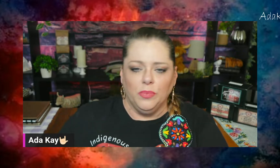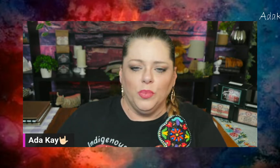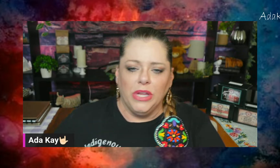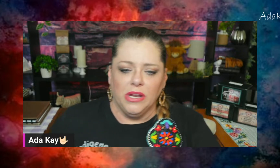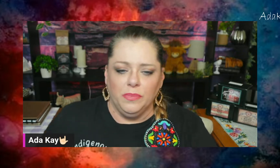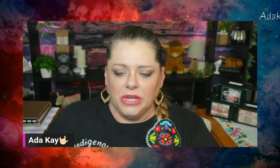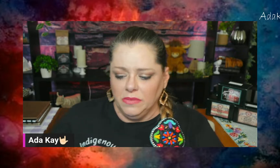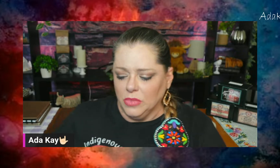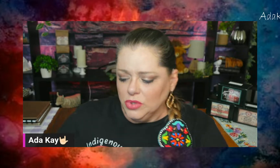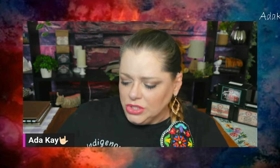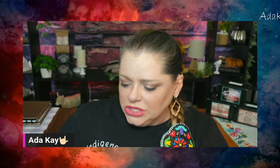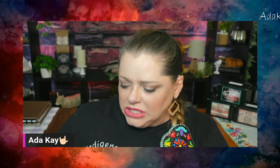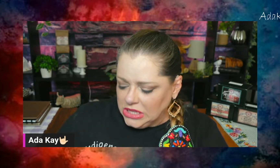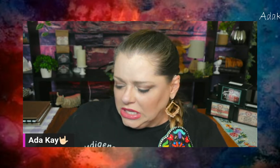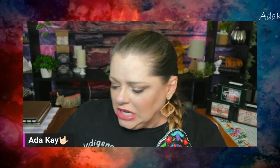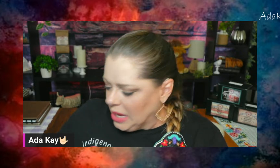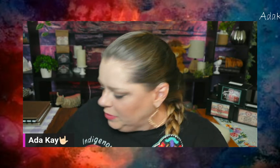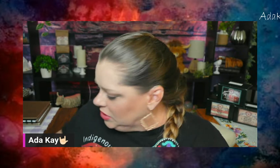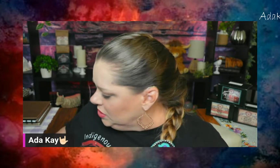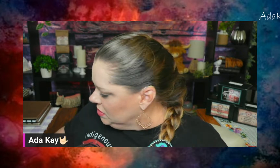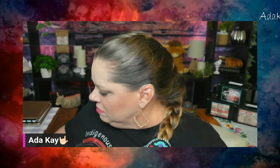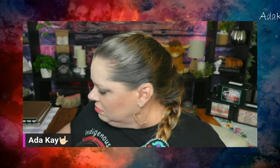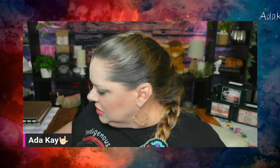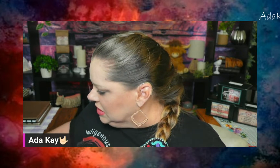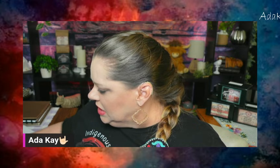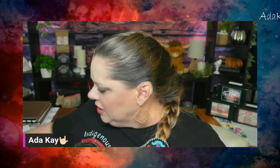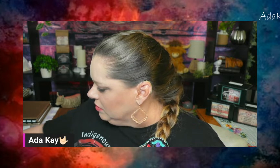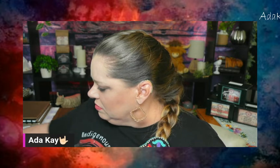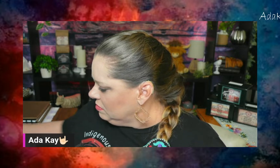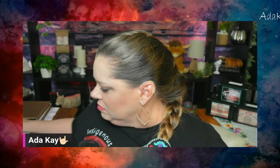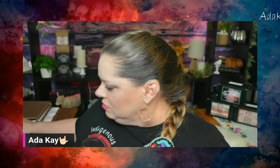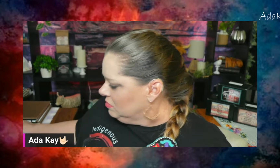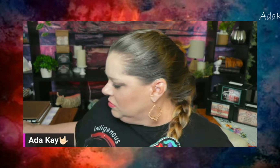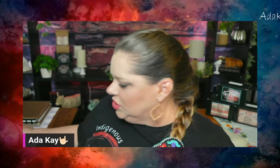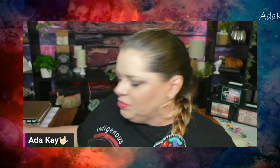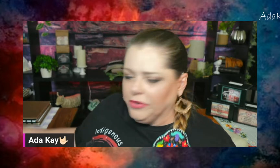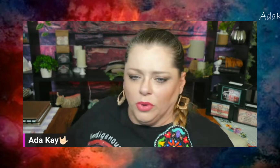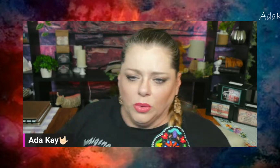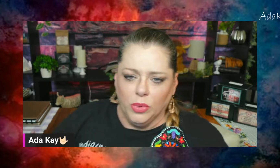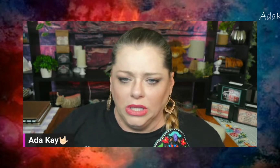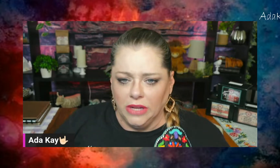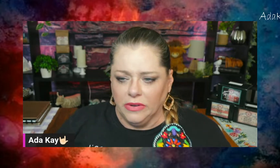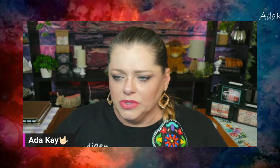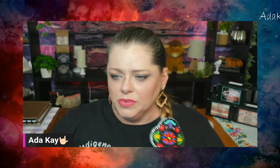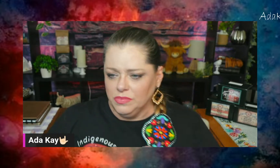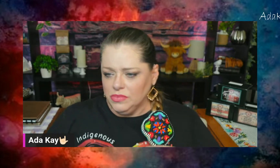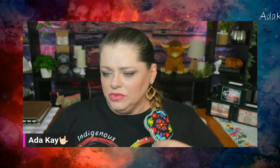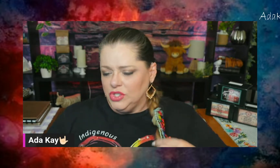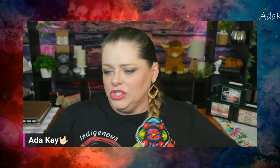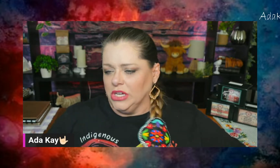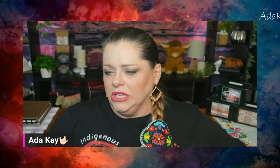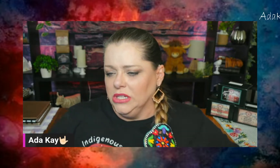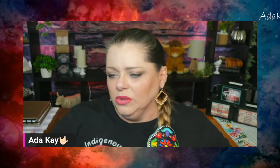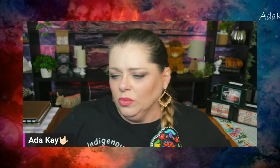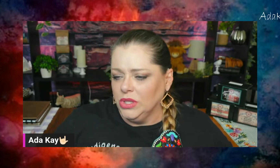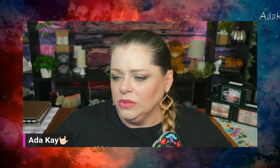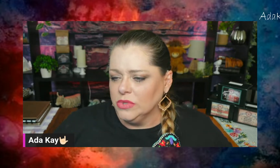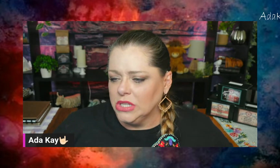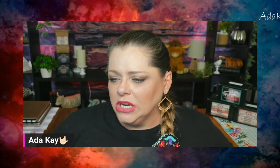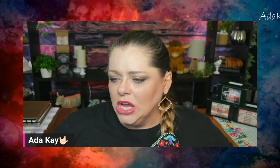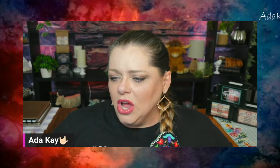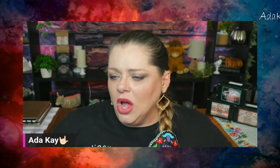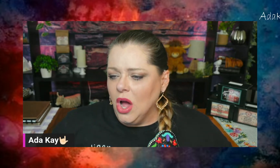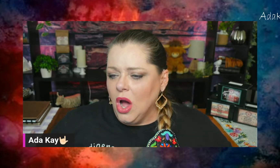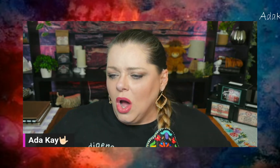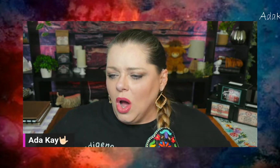Okay, we had a big emergency thing happen in town just before I went live. I was checking in on what they were